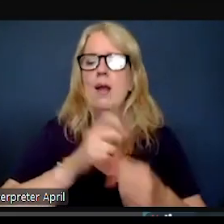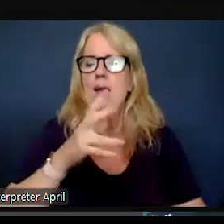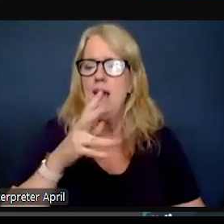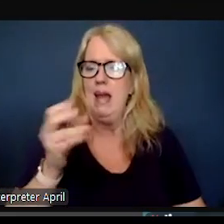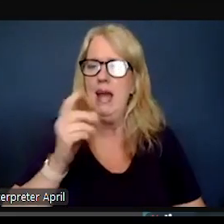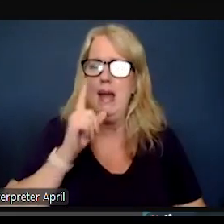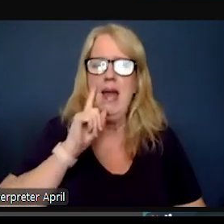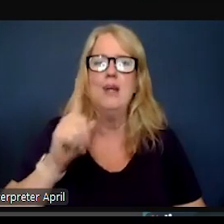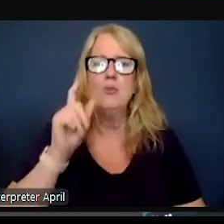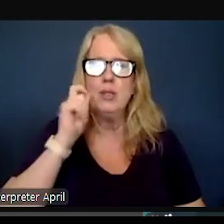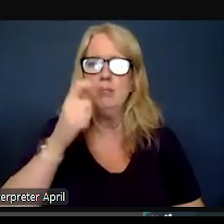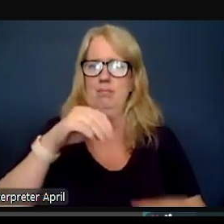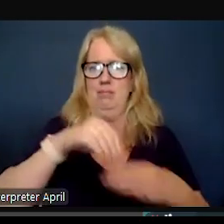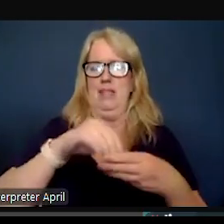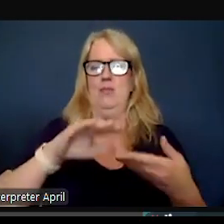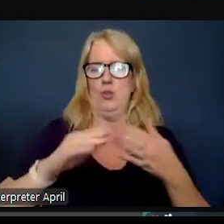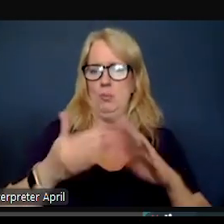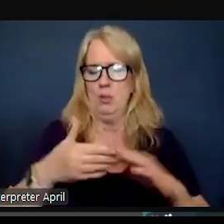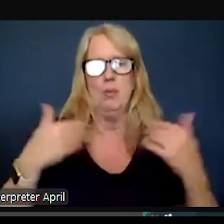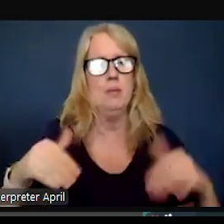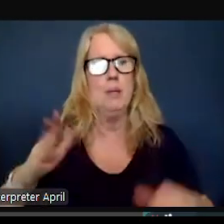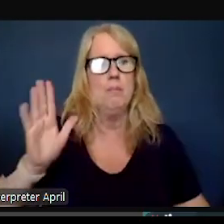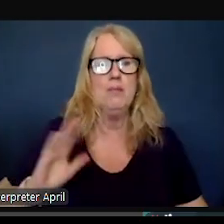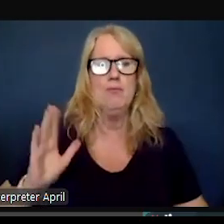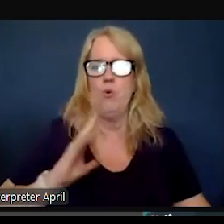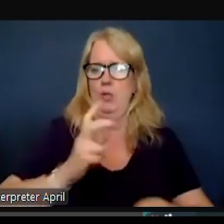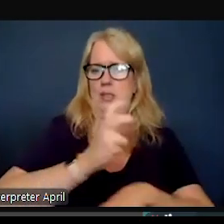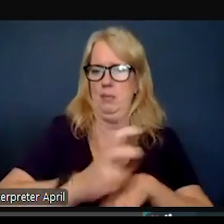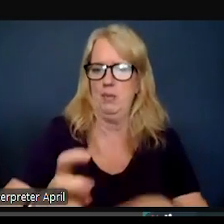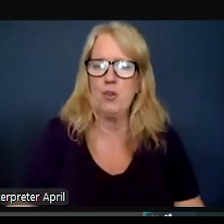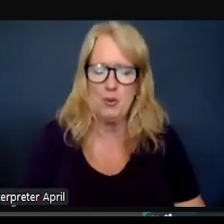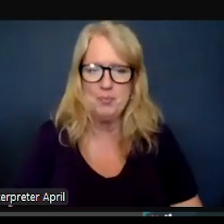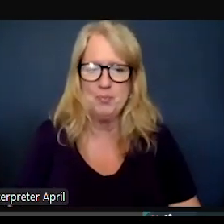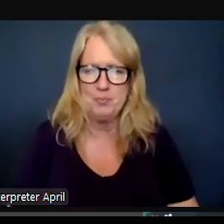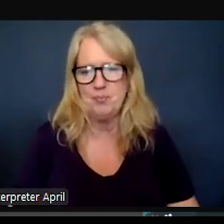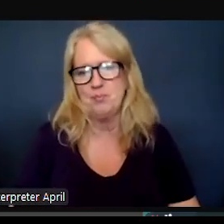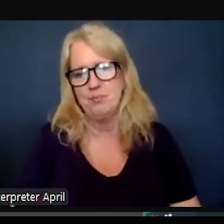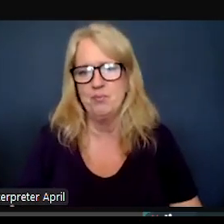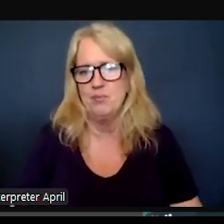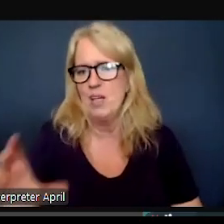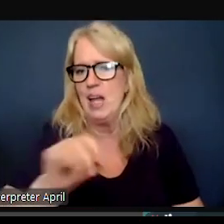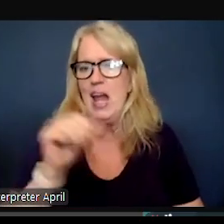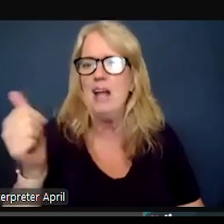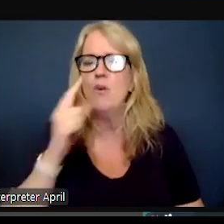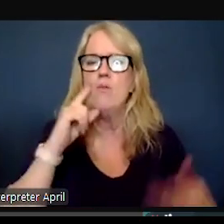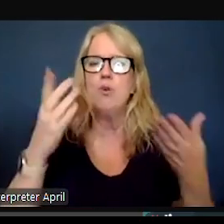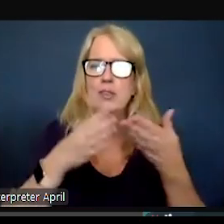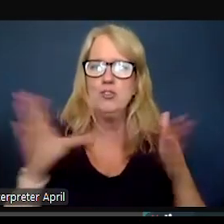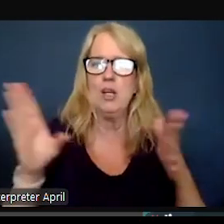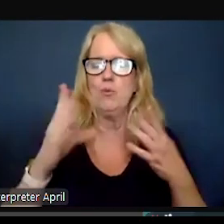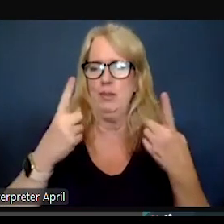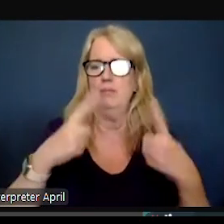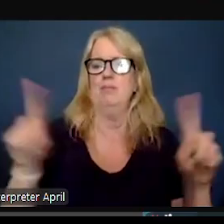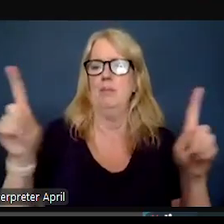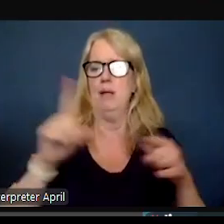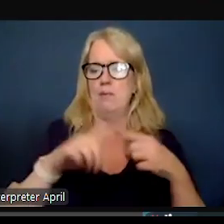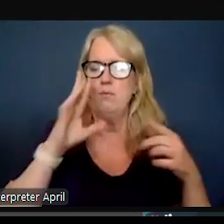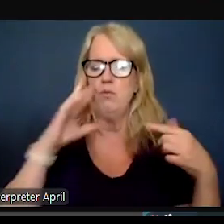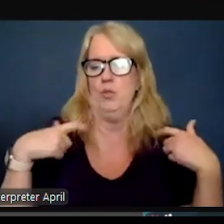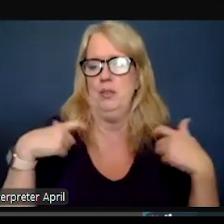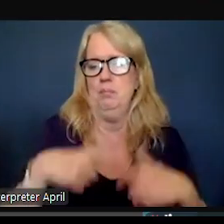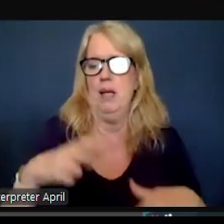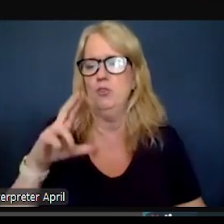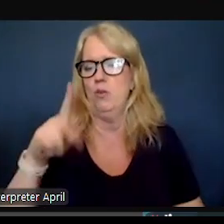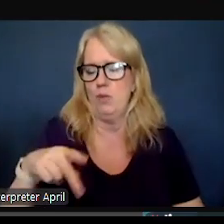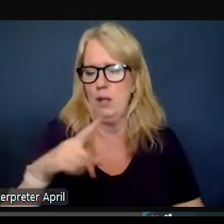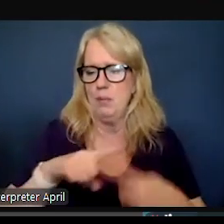reach a community that has been difficult in the past to reach. So just another kind of general success of Spanish follow-up on